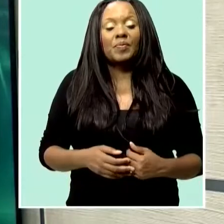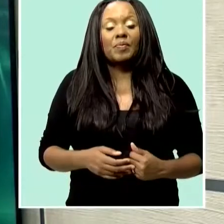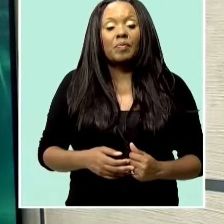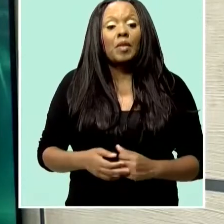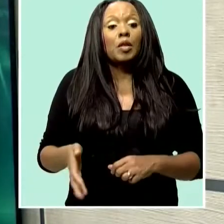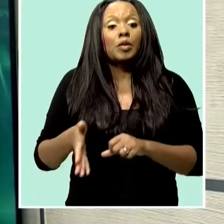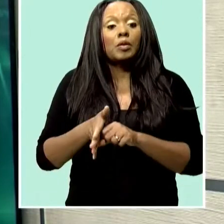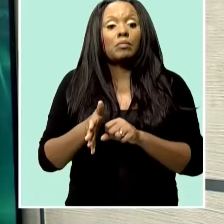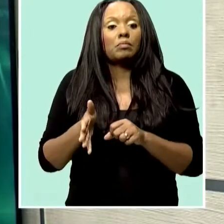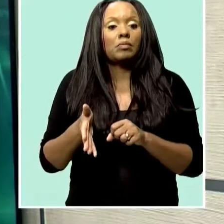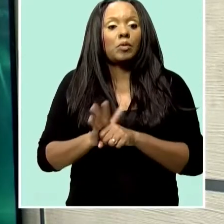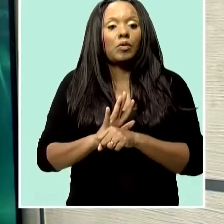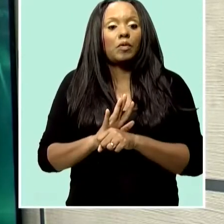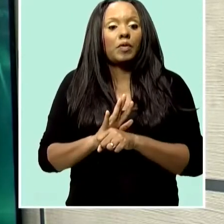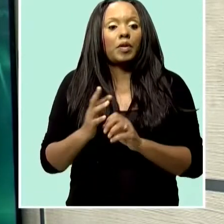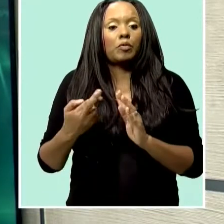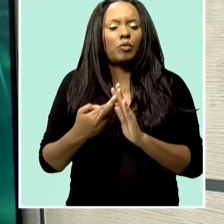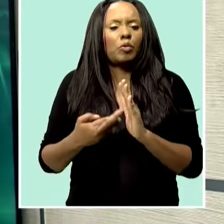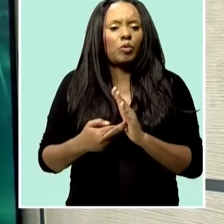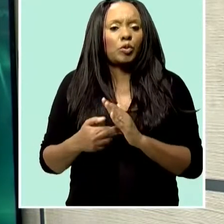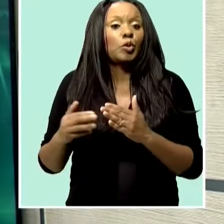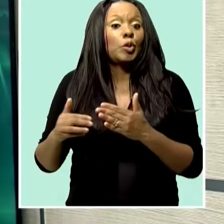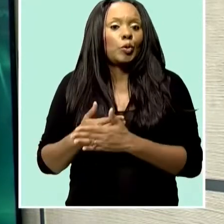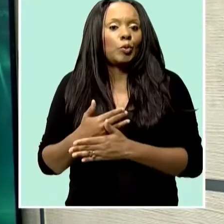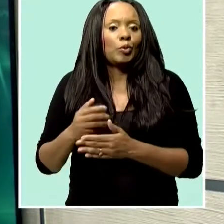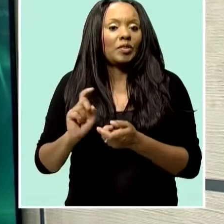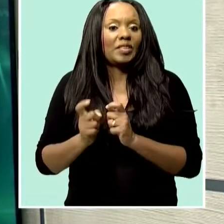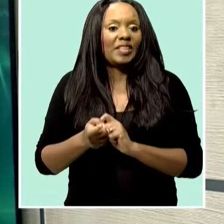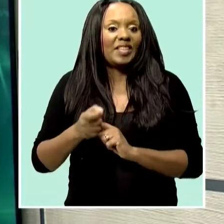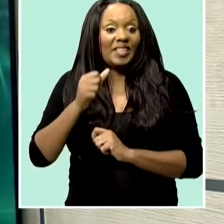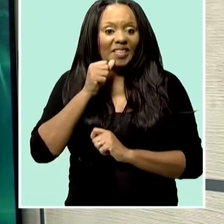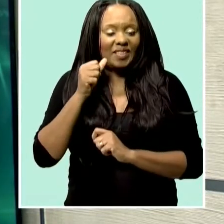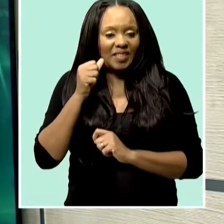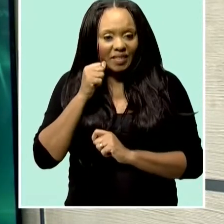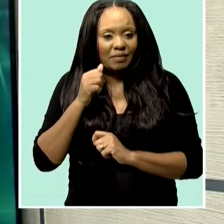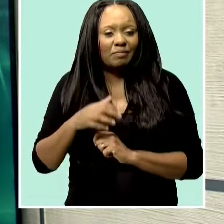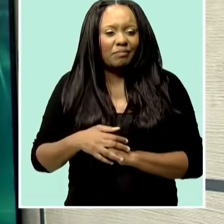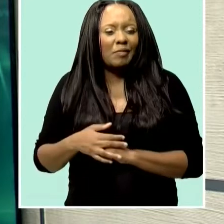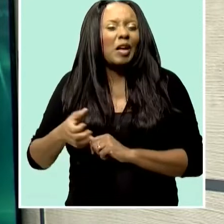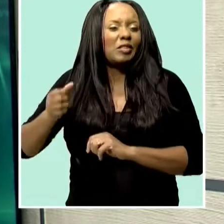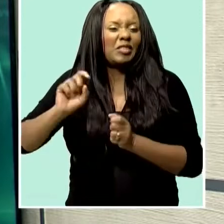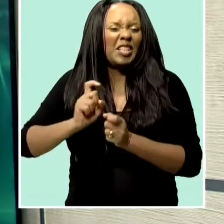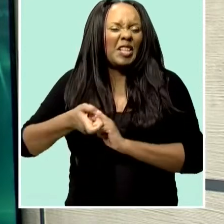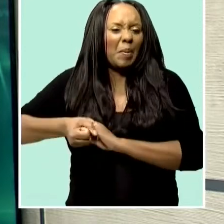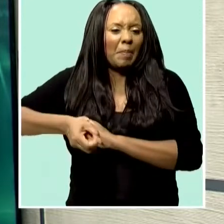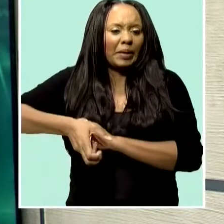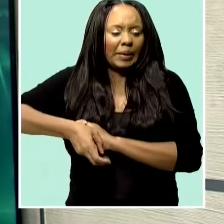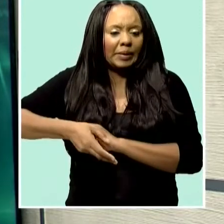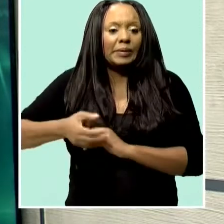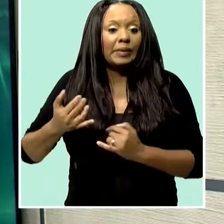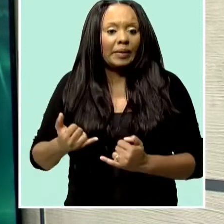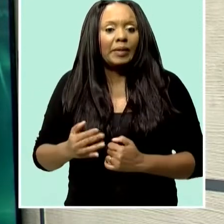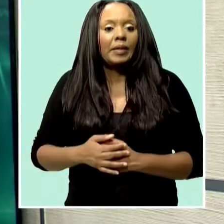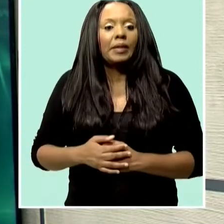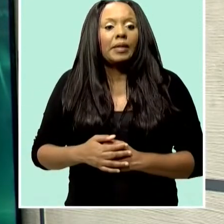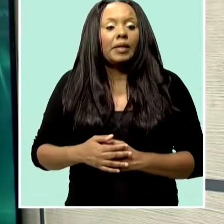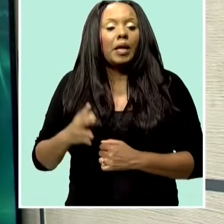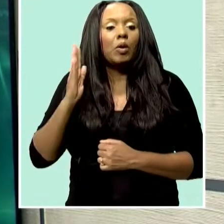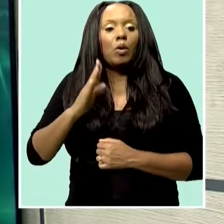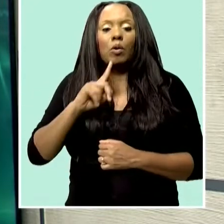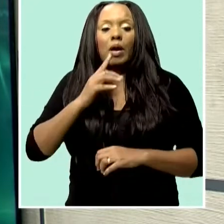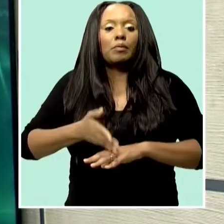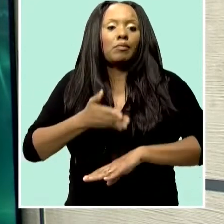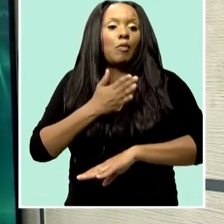The new COVID-19 protocols will be a significant boost to the winter tourist season. Minister of Tourism, Senator Lisa Cummins, said it augurs well